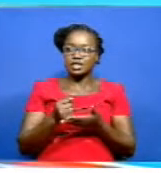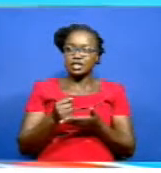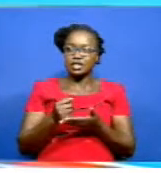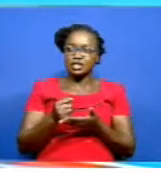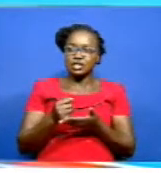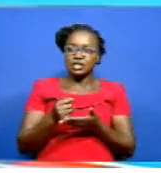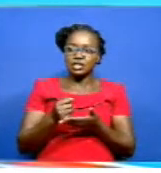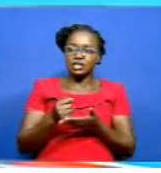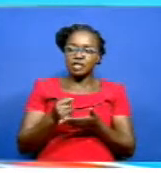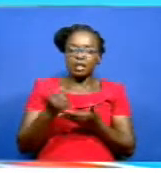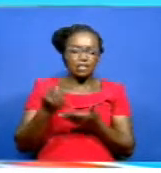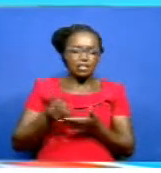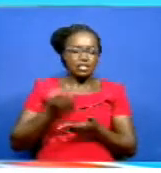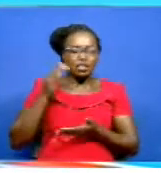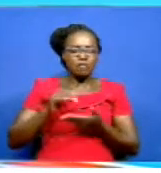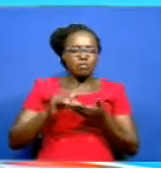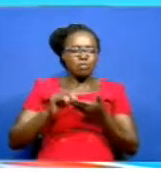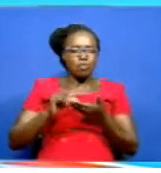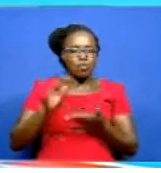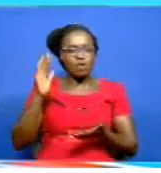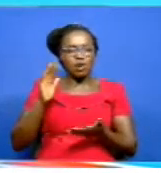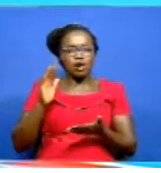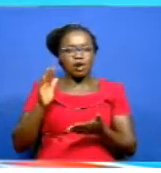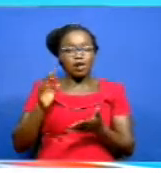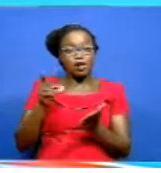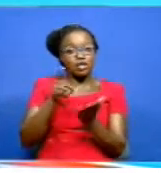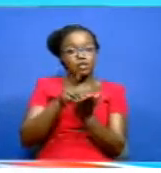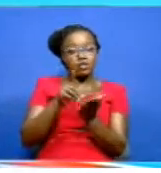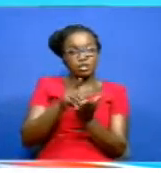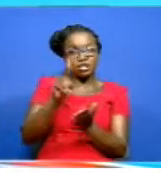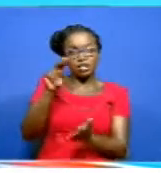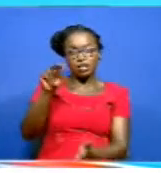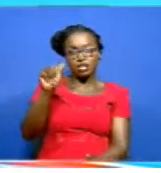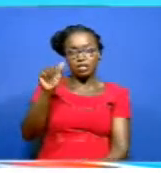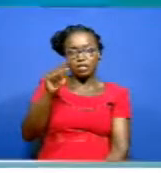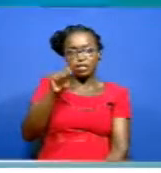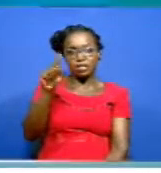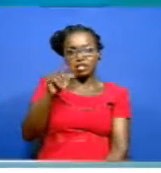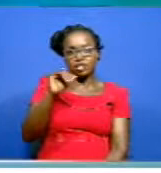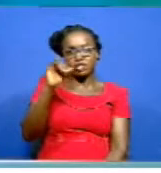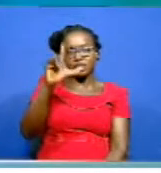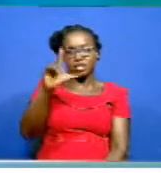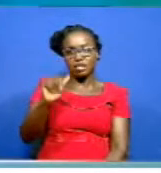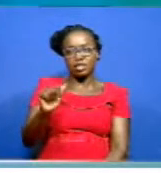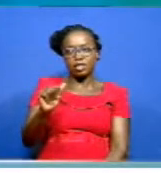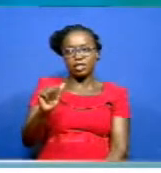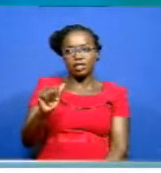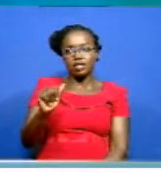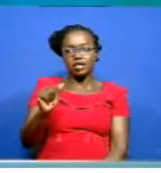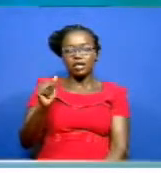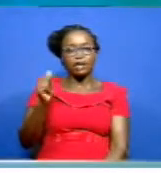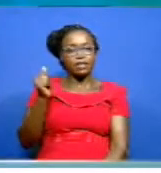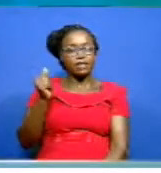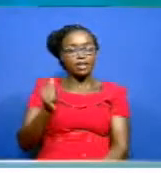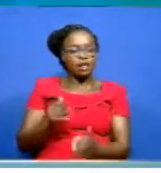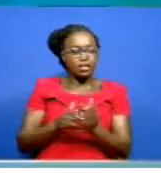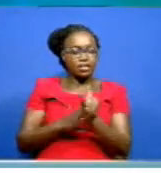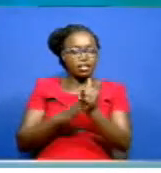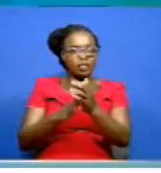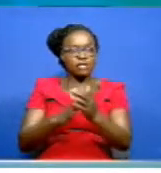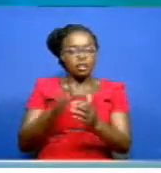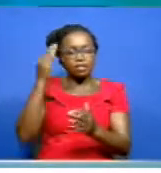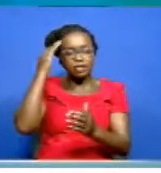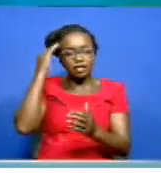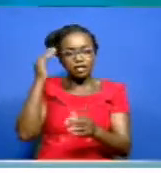this discussion, I'm joined by Dr. Nazila Ganatra, who is the head of department at the National